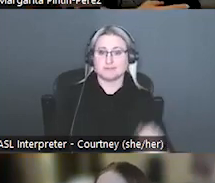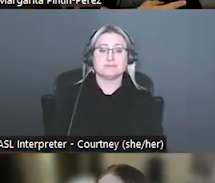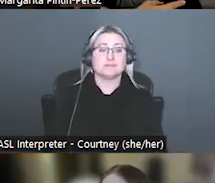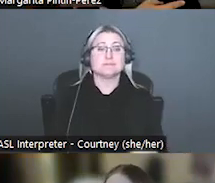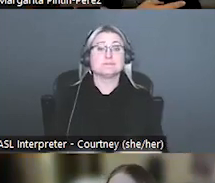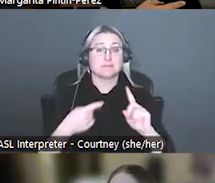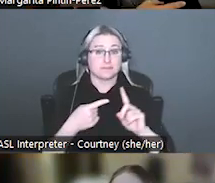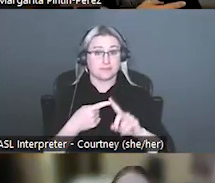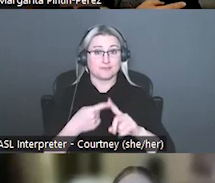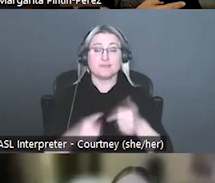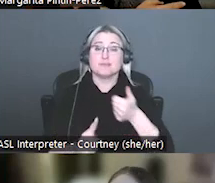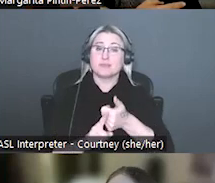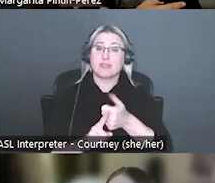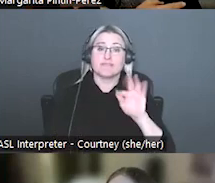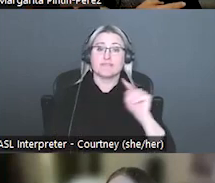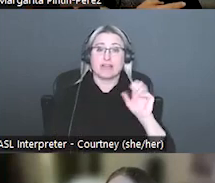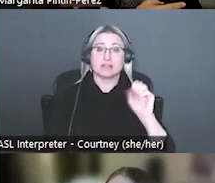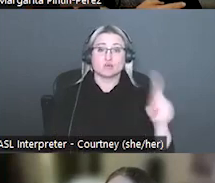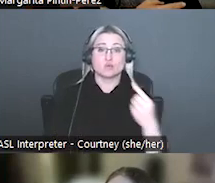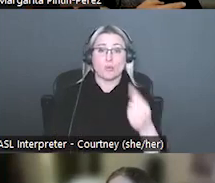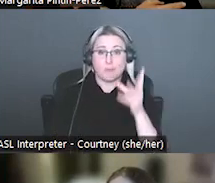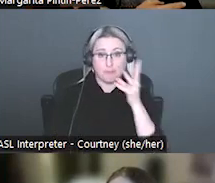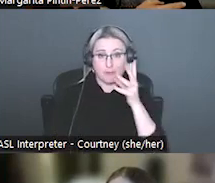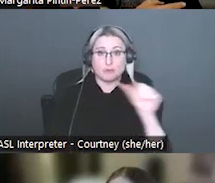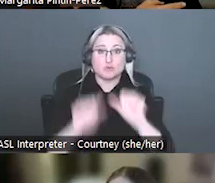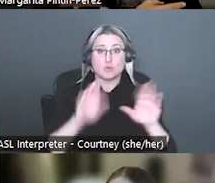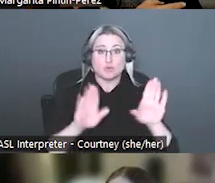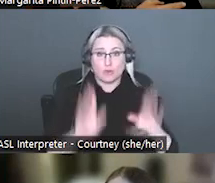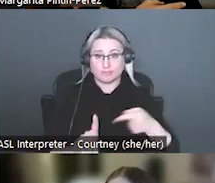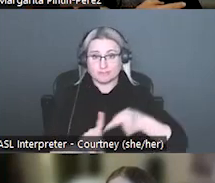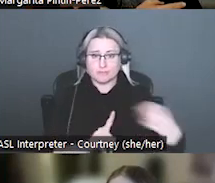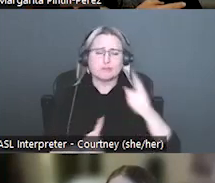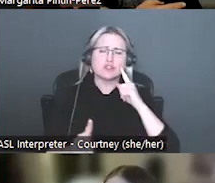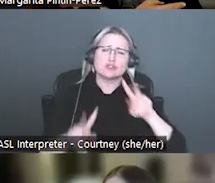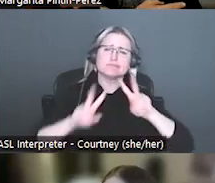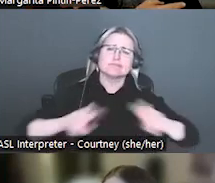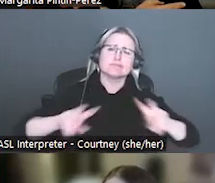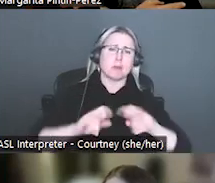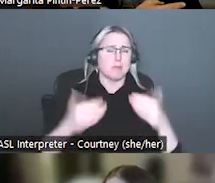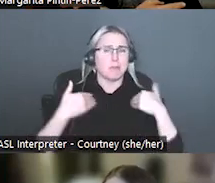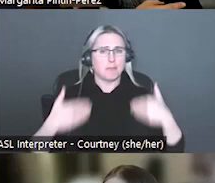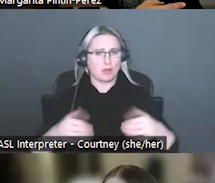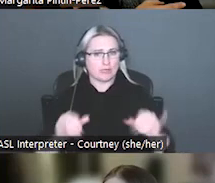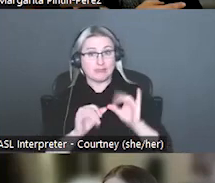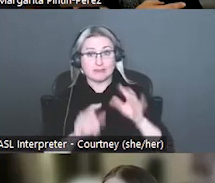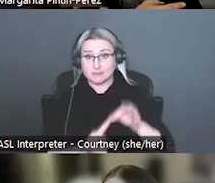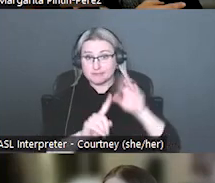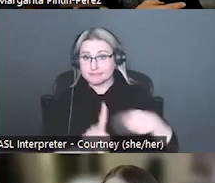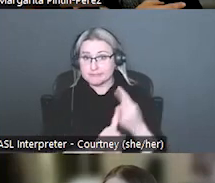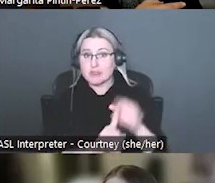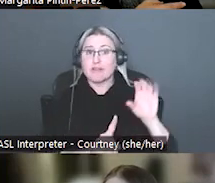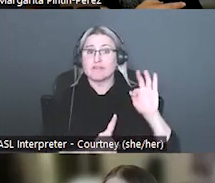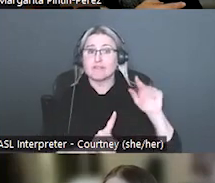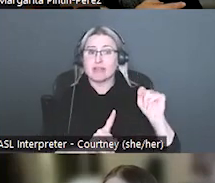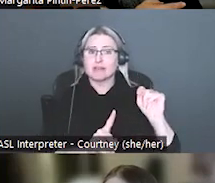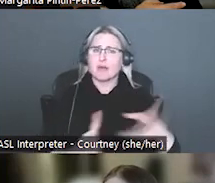Kelsey is a fat solo mom and sociologist who explores the way that body size, specifically fatness, impacts the ability of